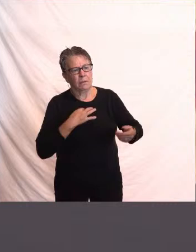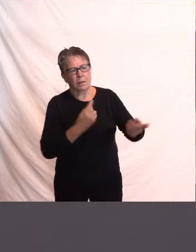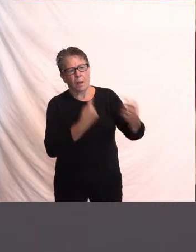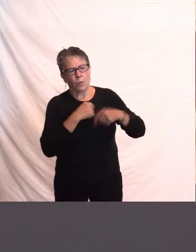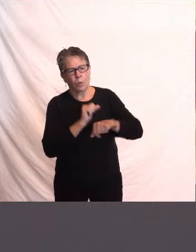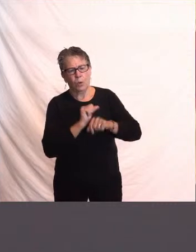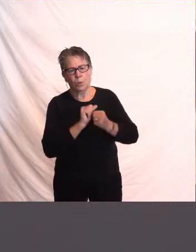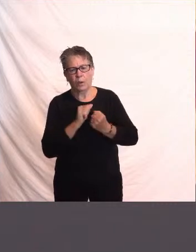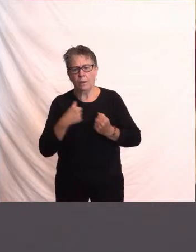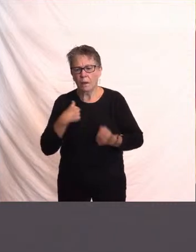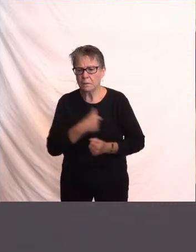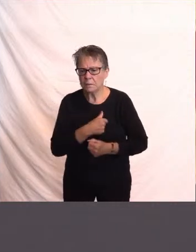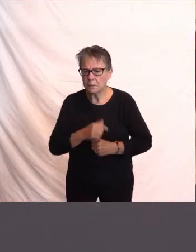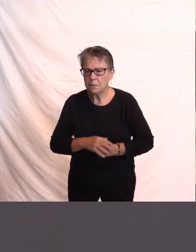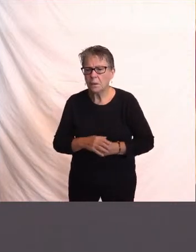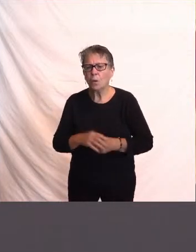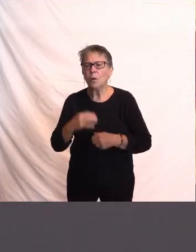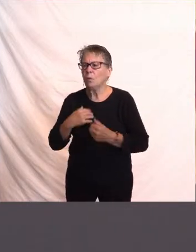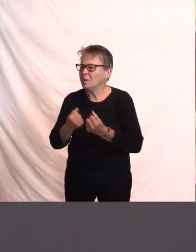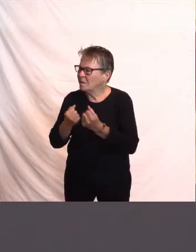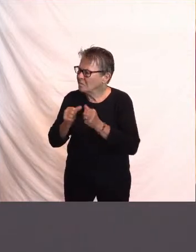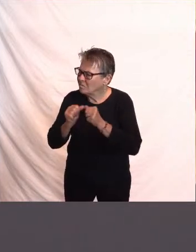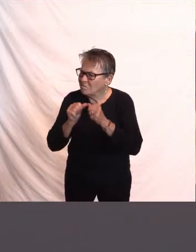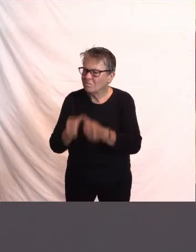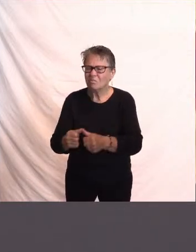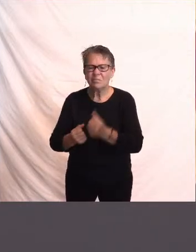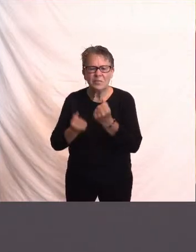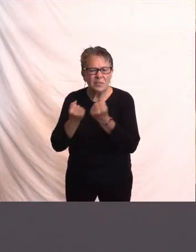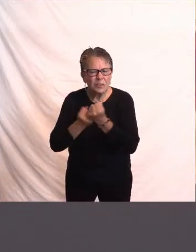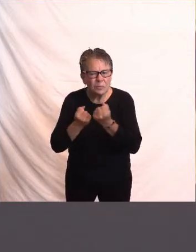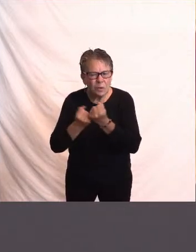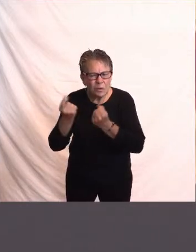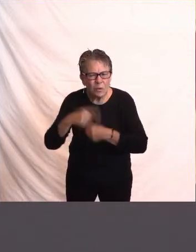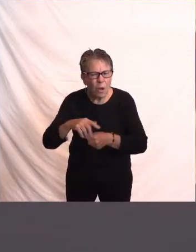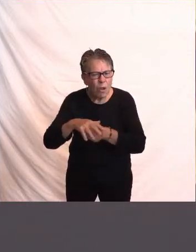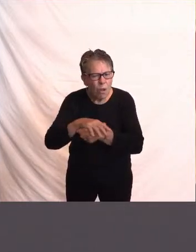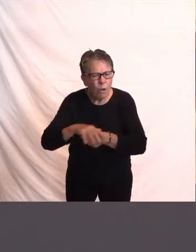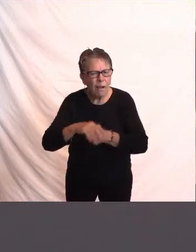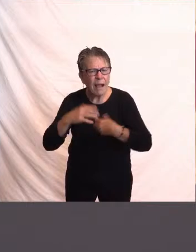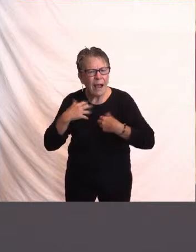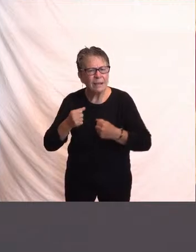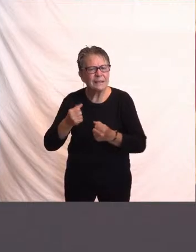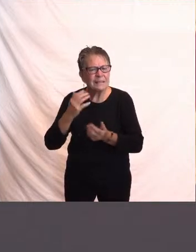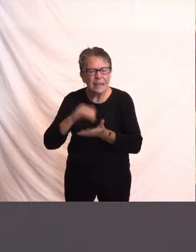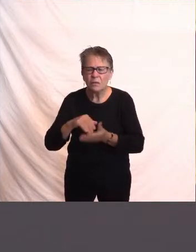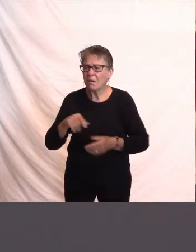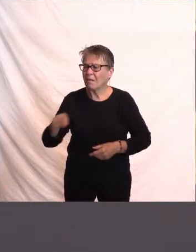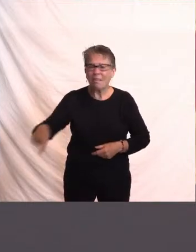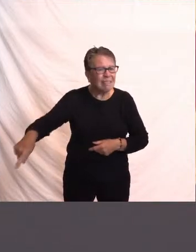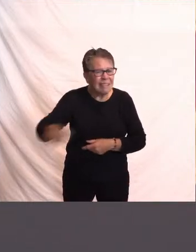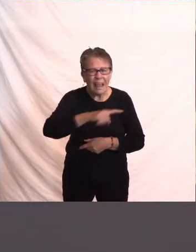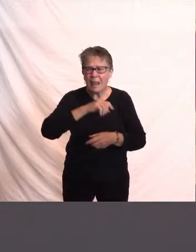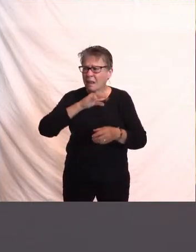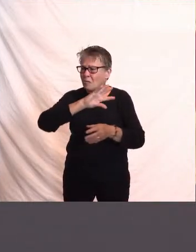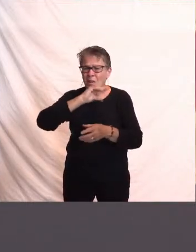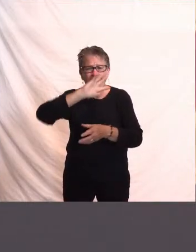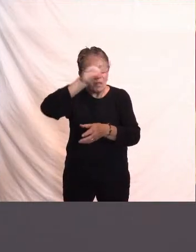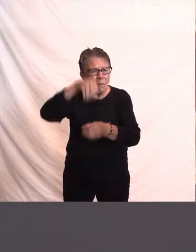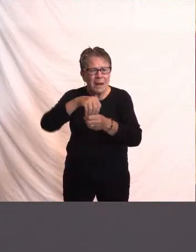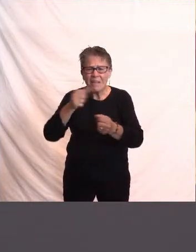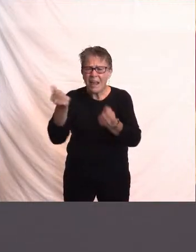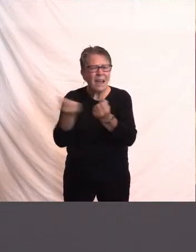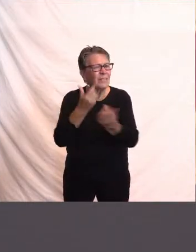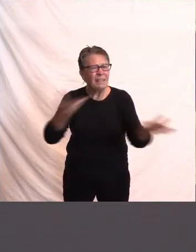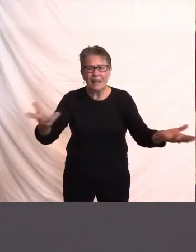they're doing. They're at the center of all of the information that flows in and out of the state,